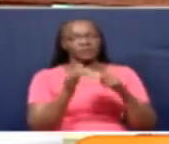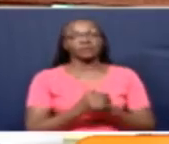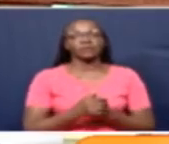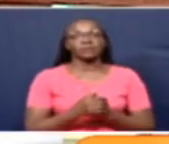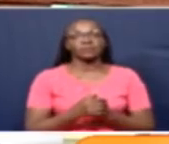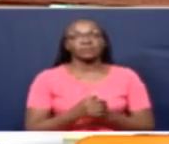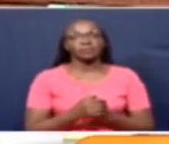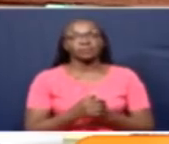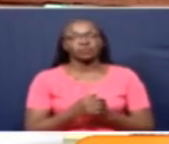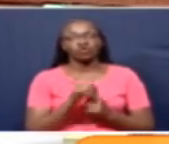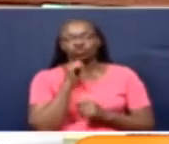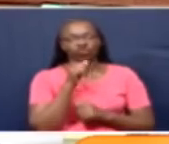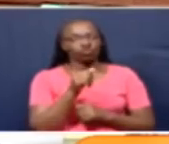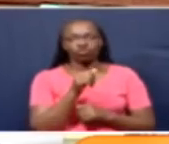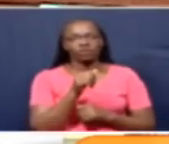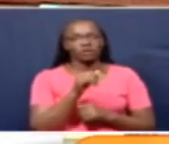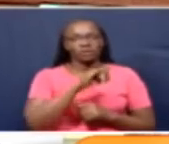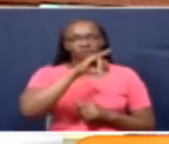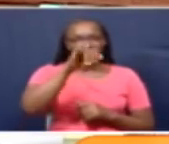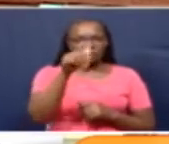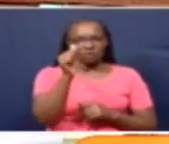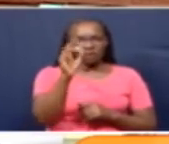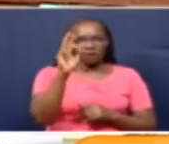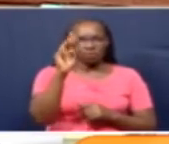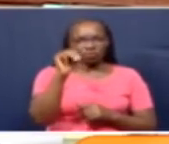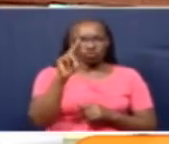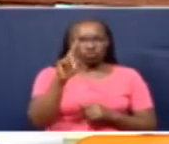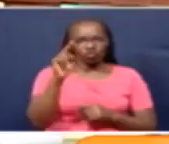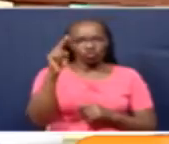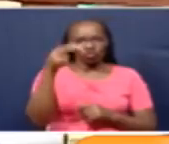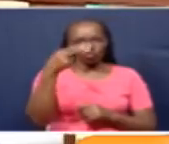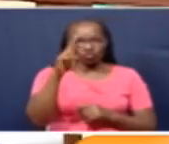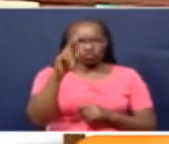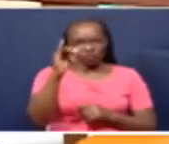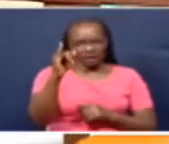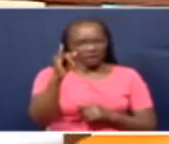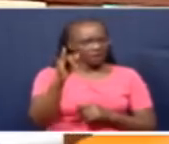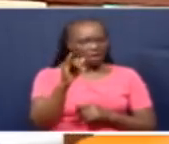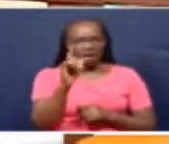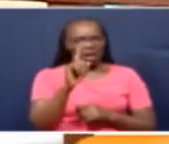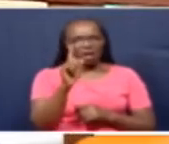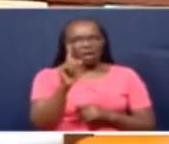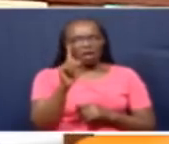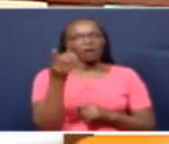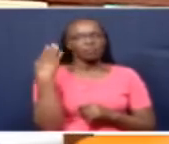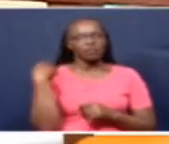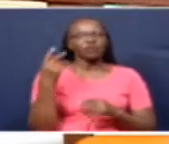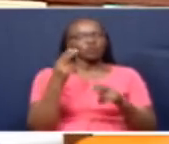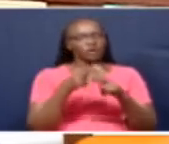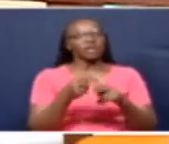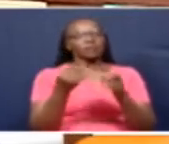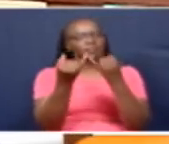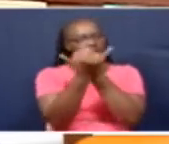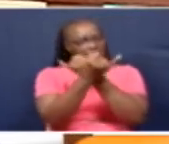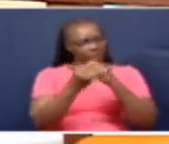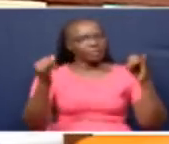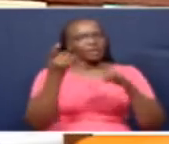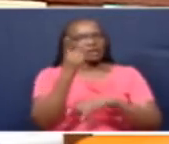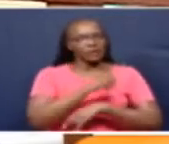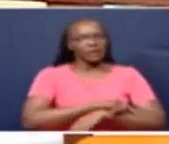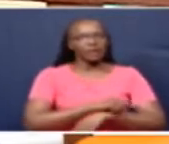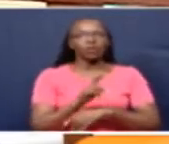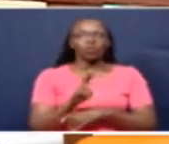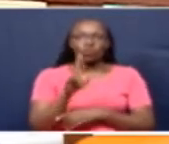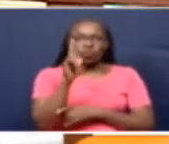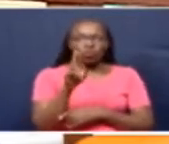What Jamhuri? Is it called Jamhuri? No. I guarantee it's not called Jamhuri at the time. Jamhuri, Uhuru, kwani